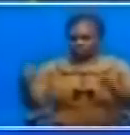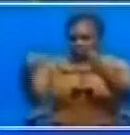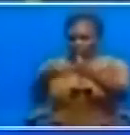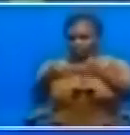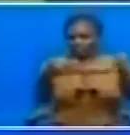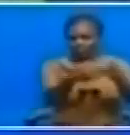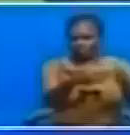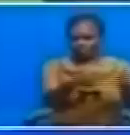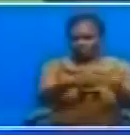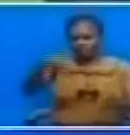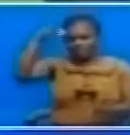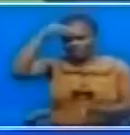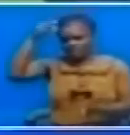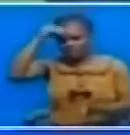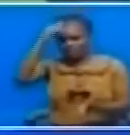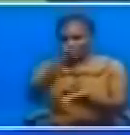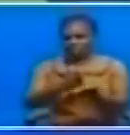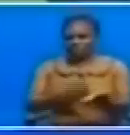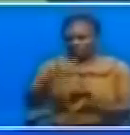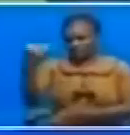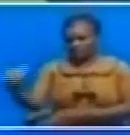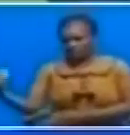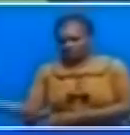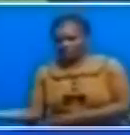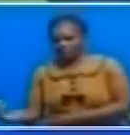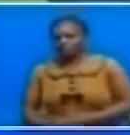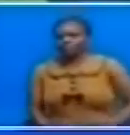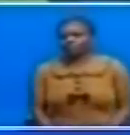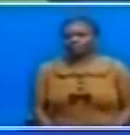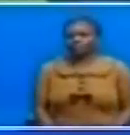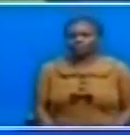disrupted the education of our children.